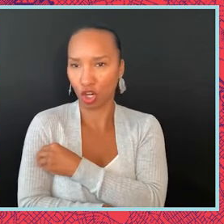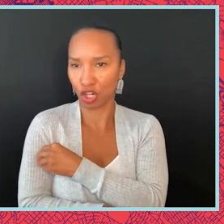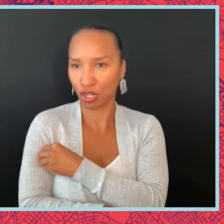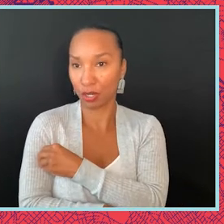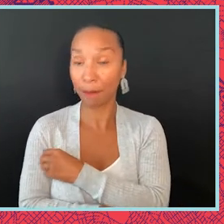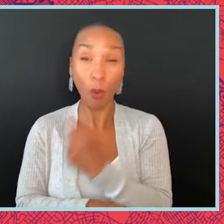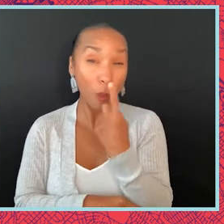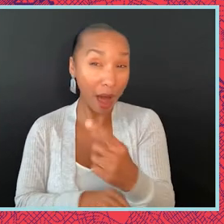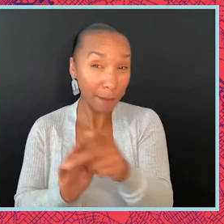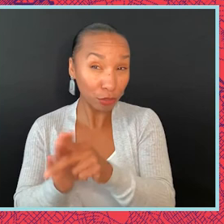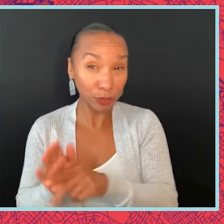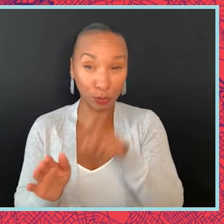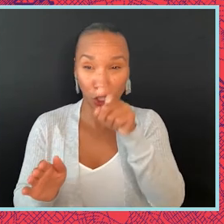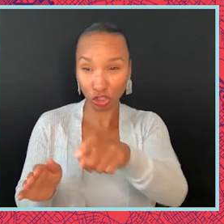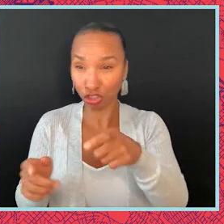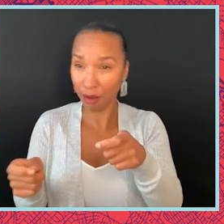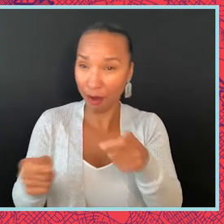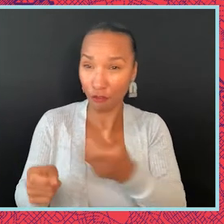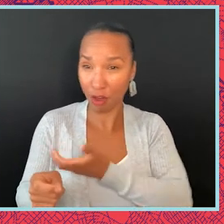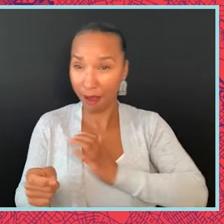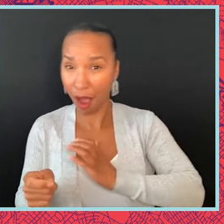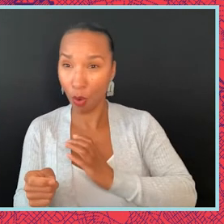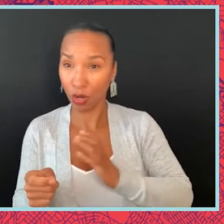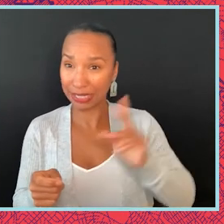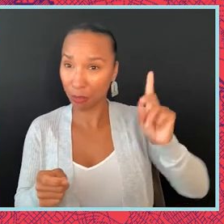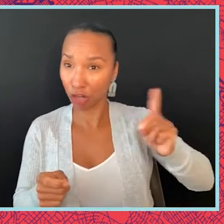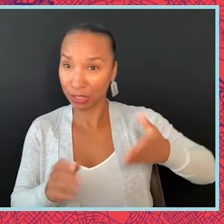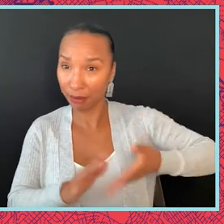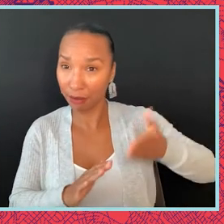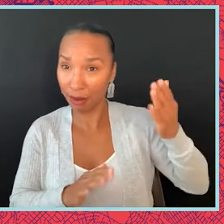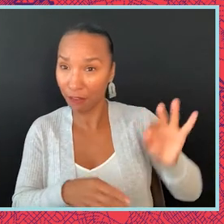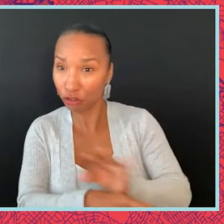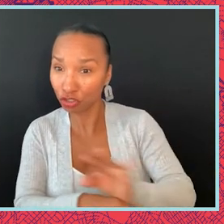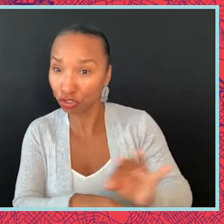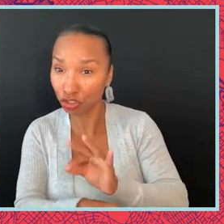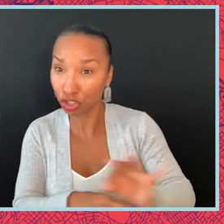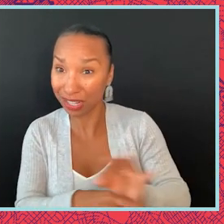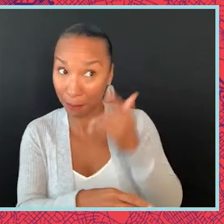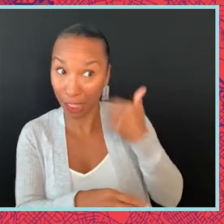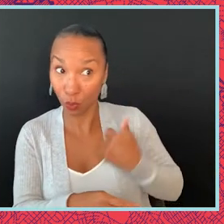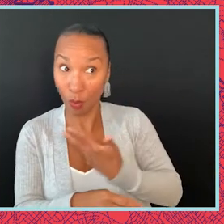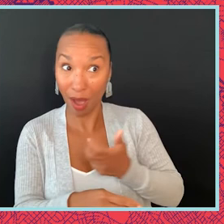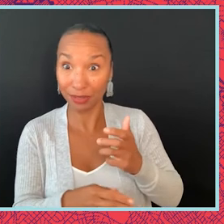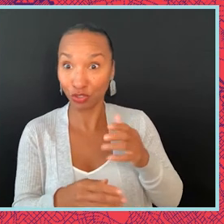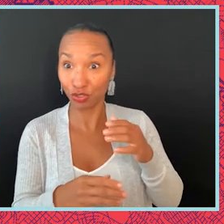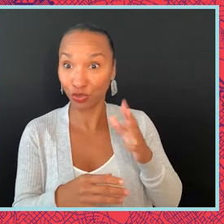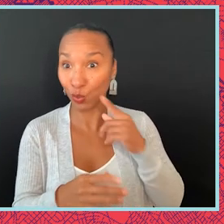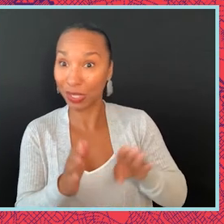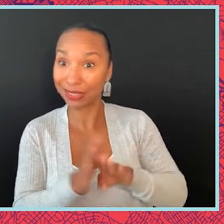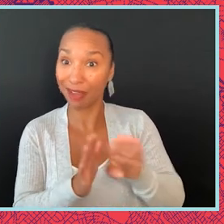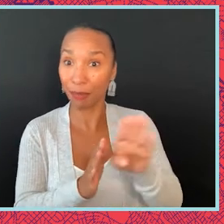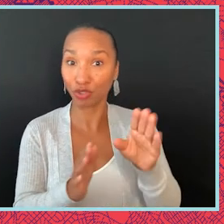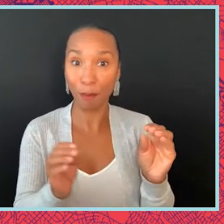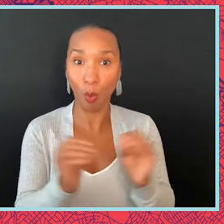are the principles that should govern, you know, our democracy, which we are, as we say, trying to create a